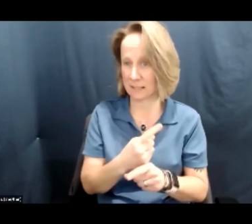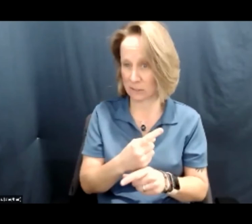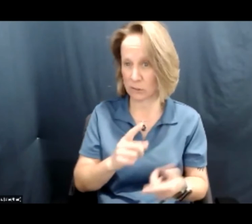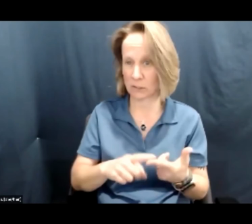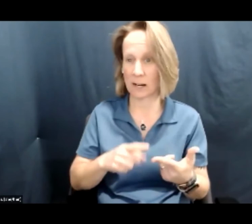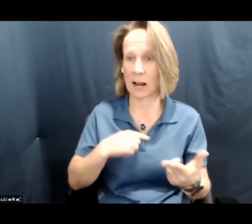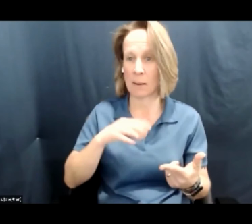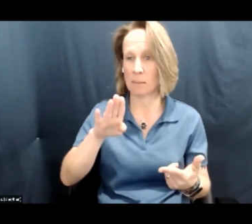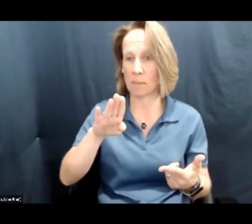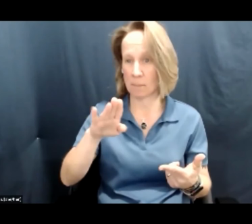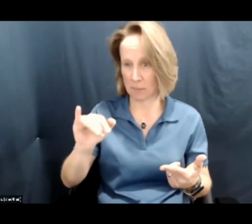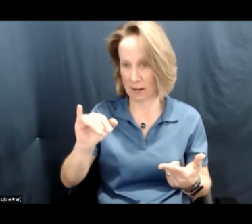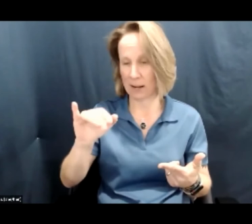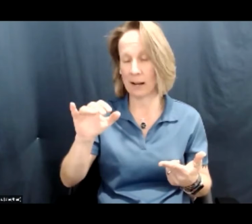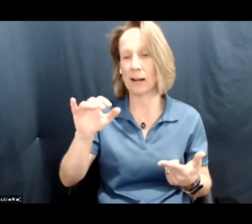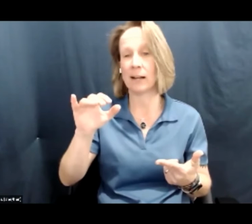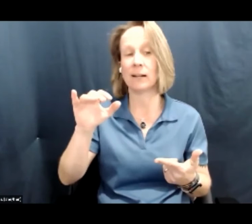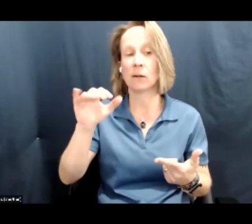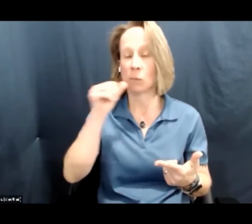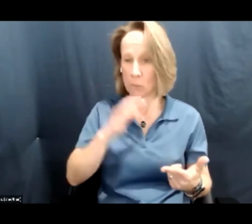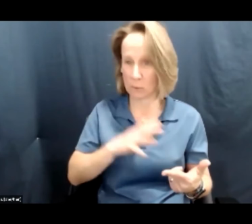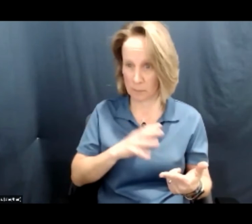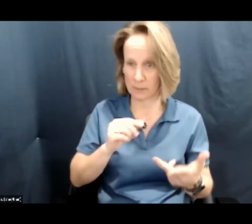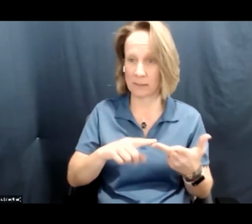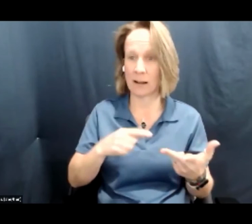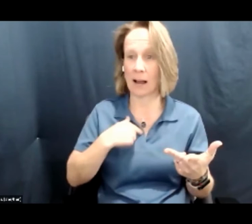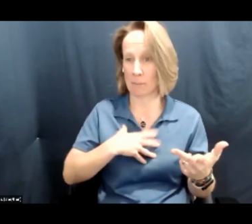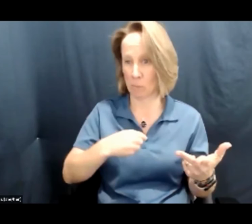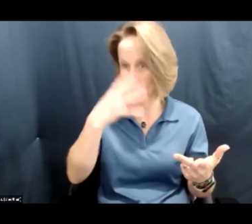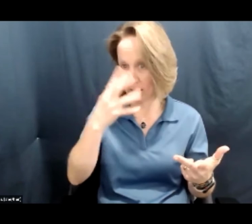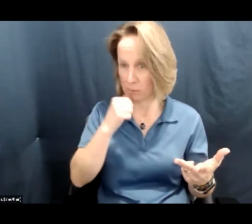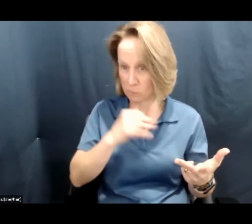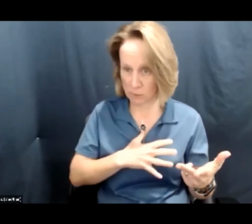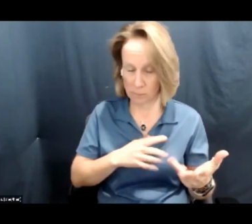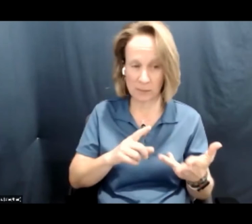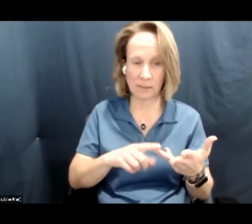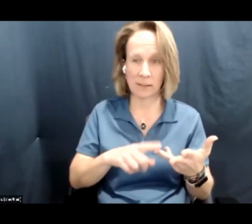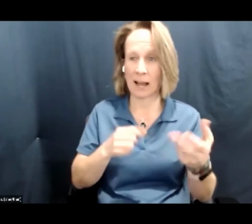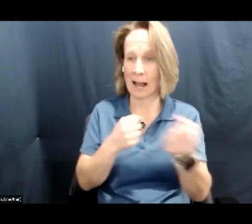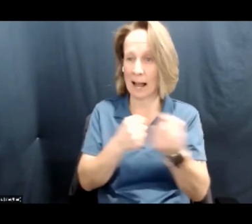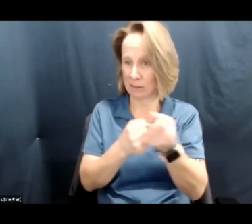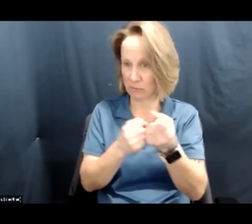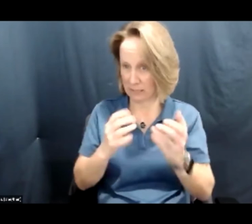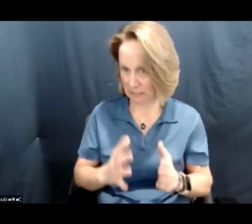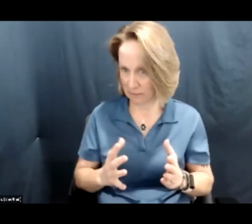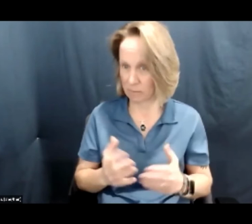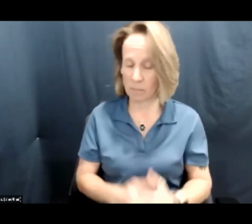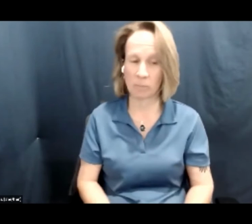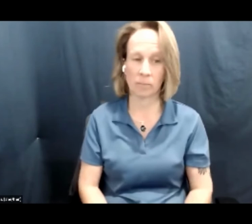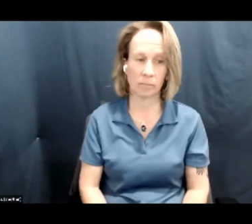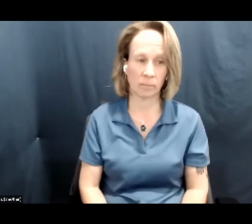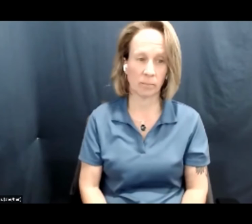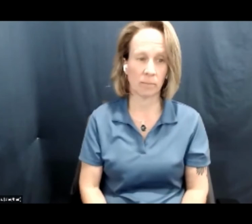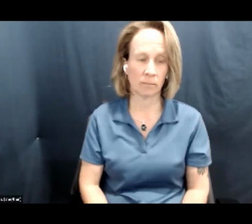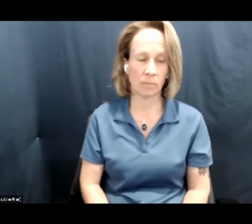bisexual woman, I'm a white woman, I'm an advocate, some different things like that.